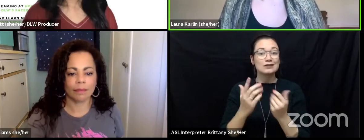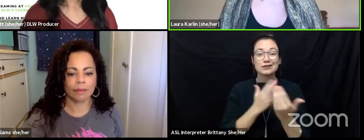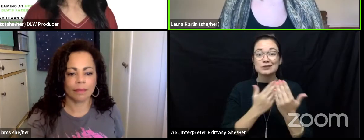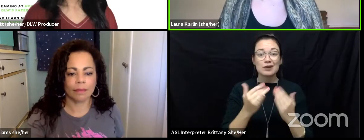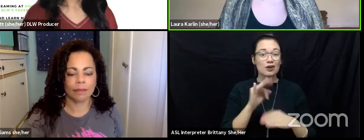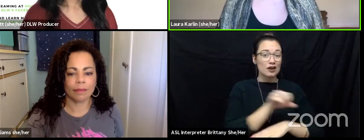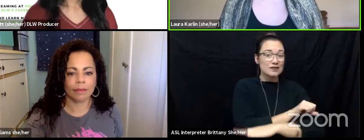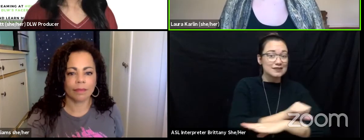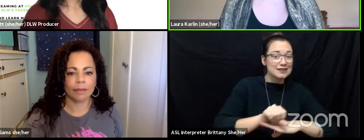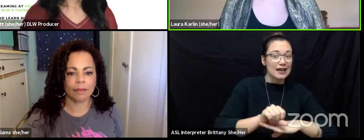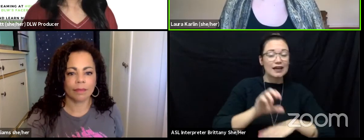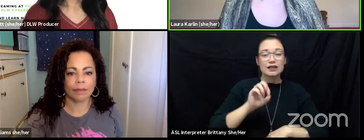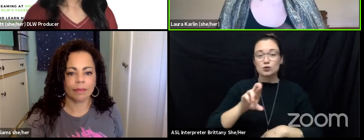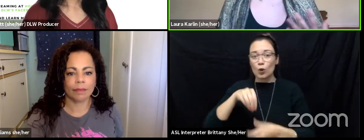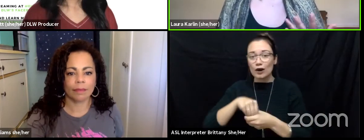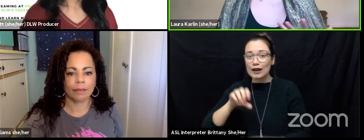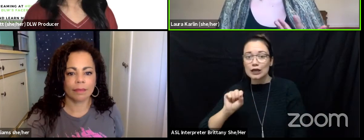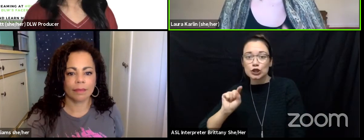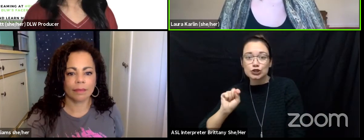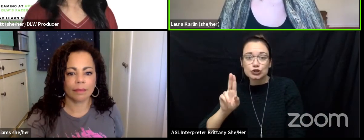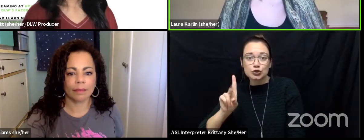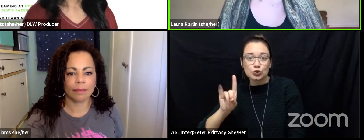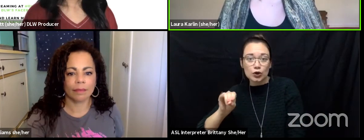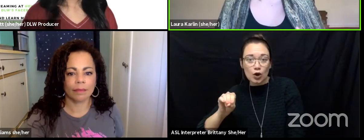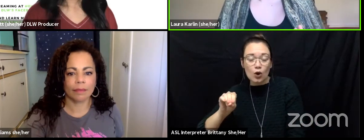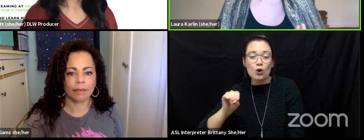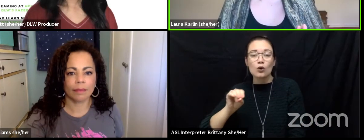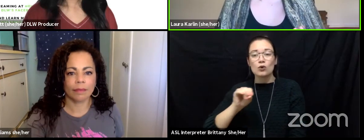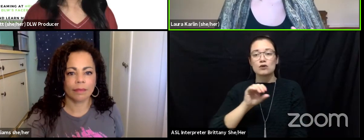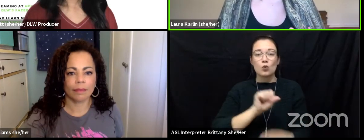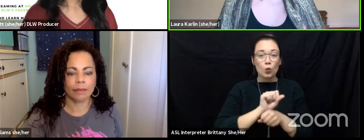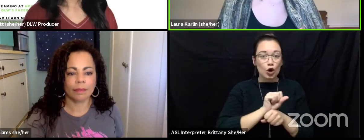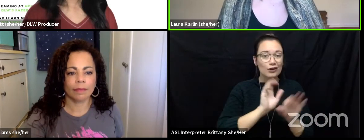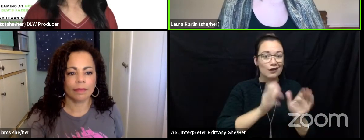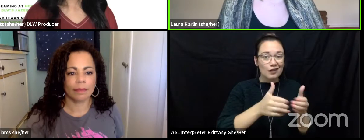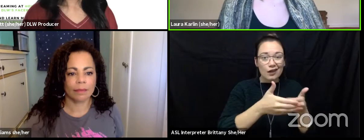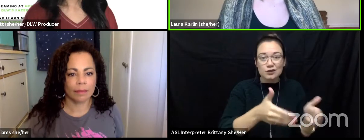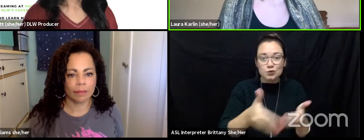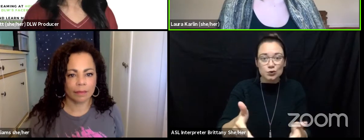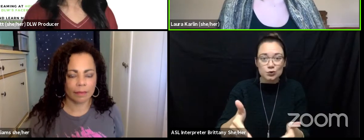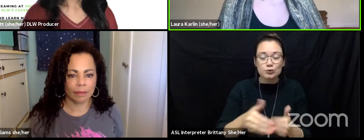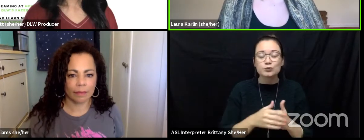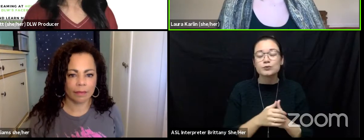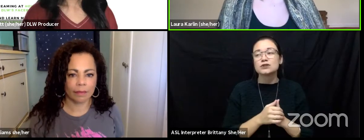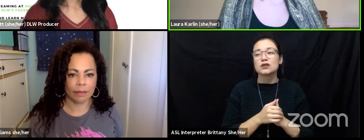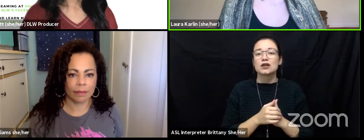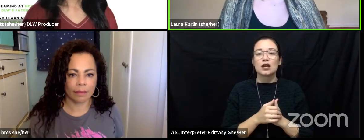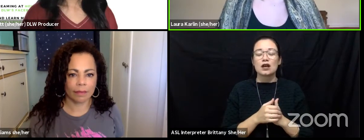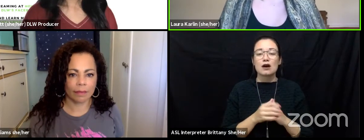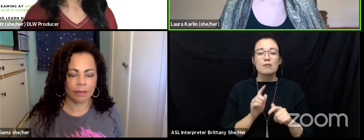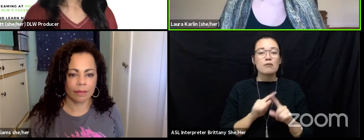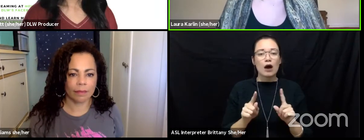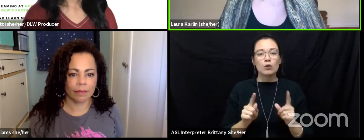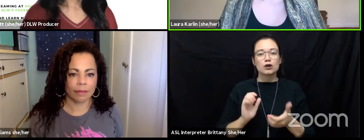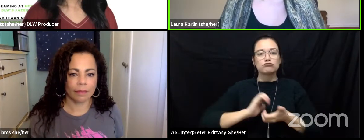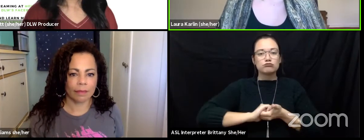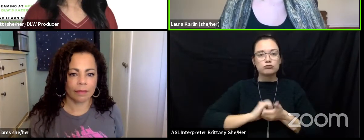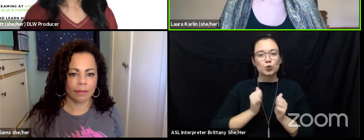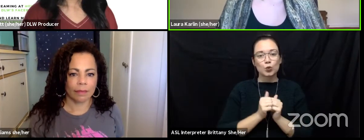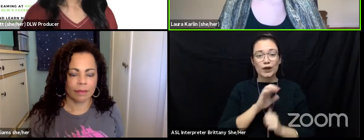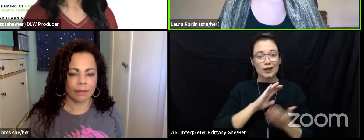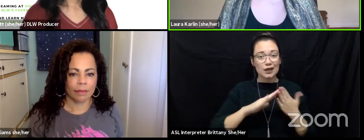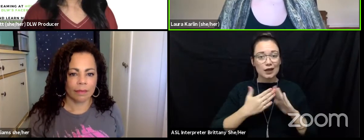stage or in studio or working in classrooms with our community partners, working